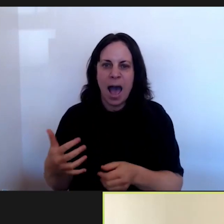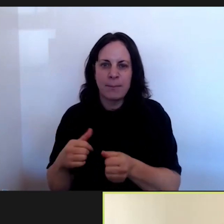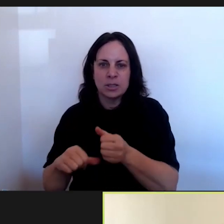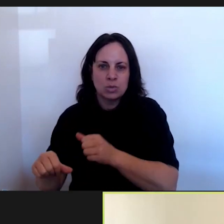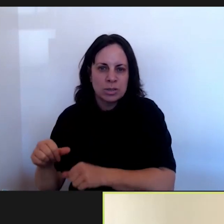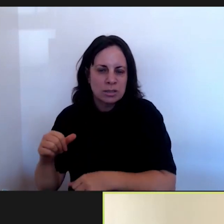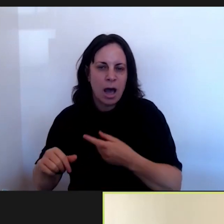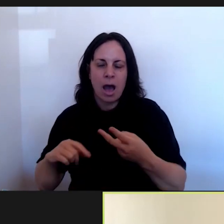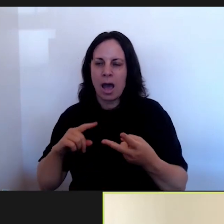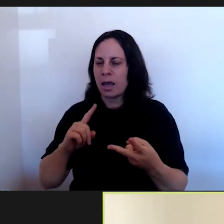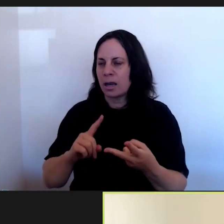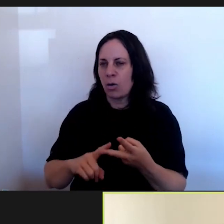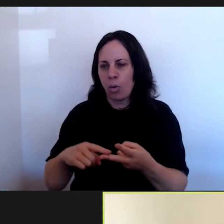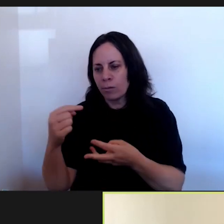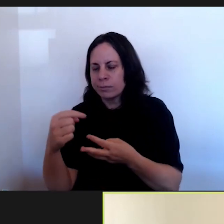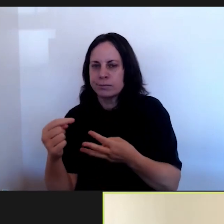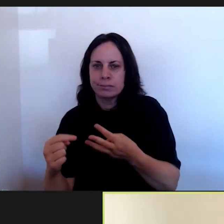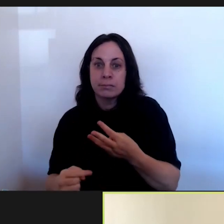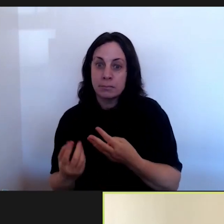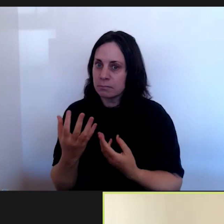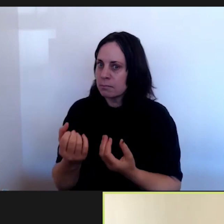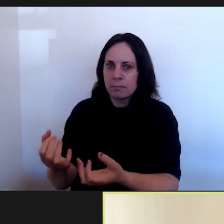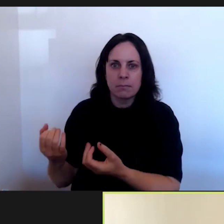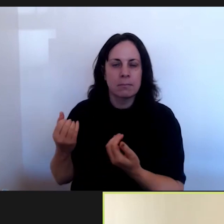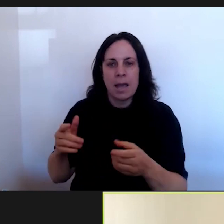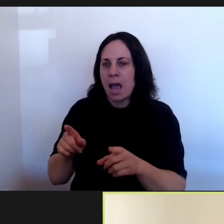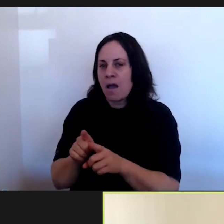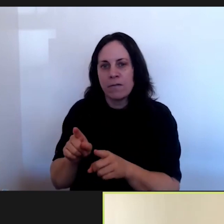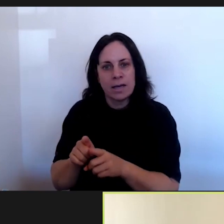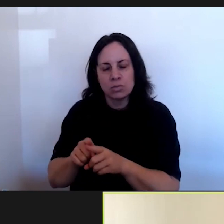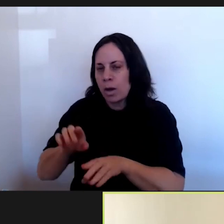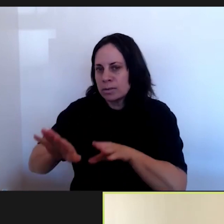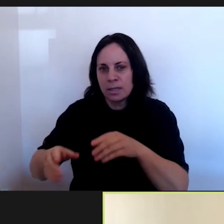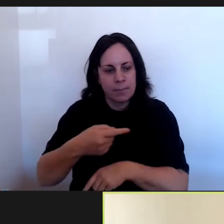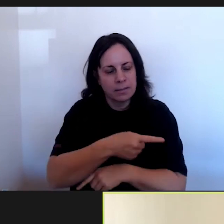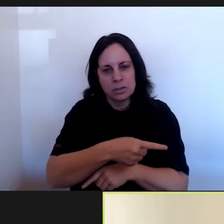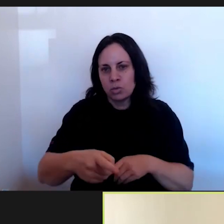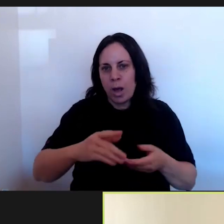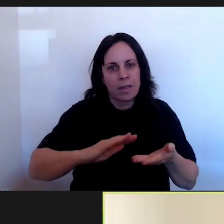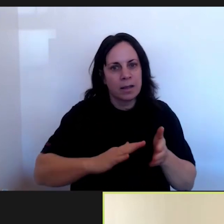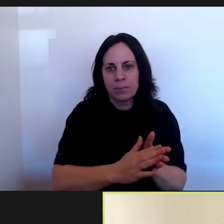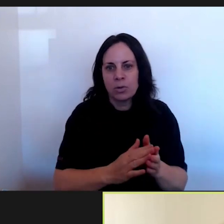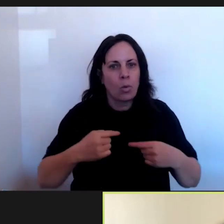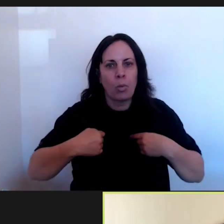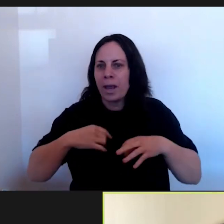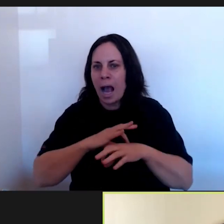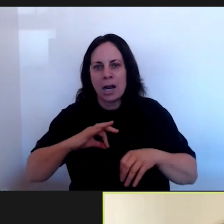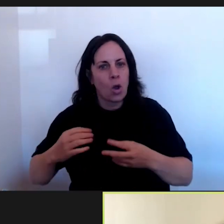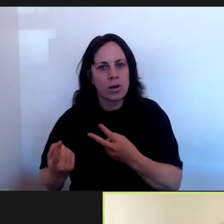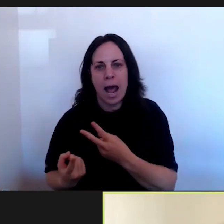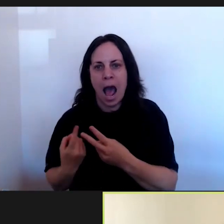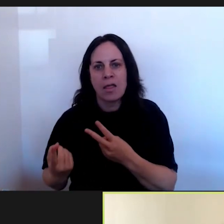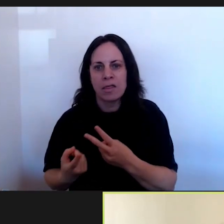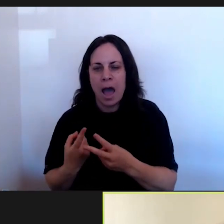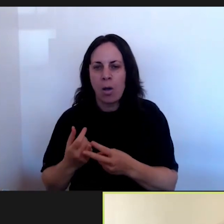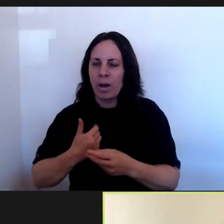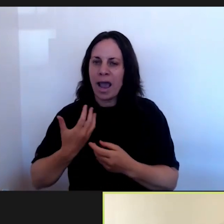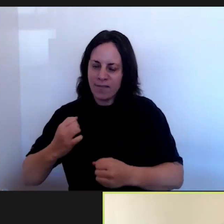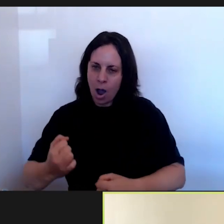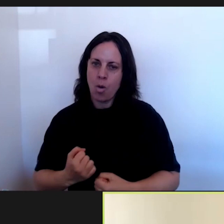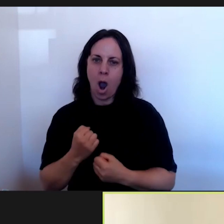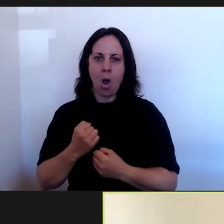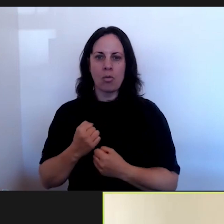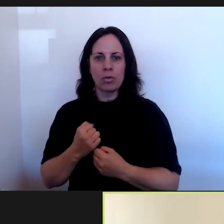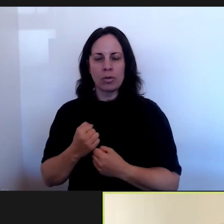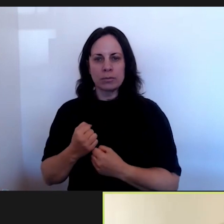seen very significantly as the way other communities are seen. We are not only other, we are something. We are a part of your society and